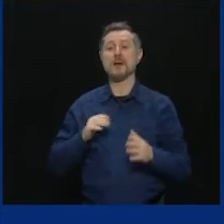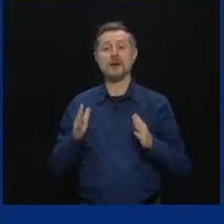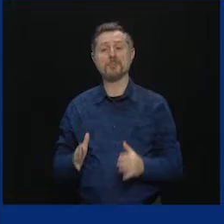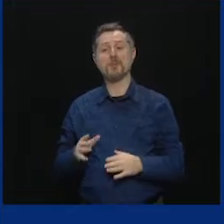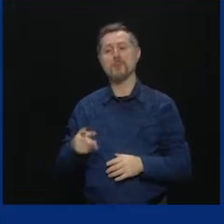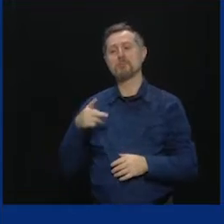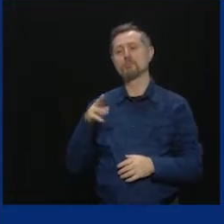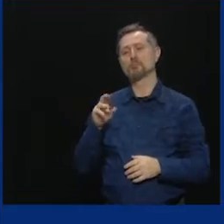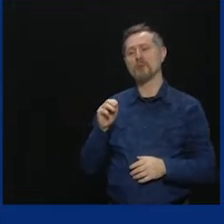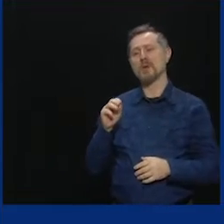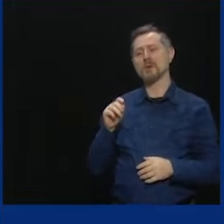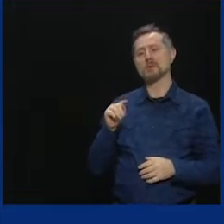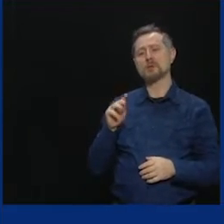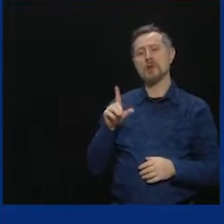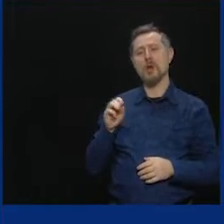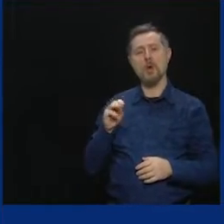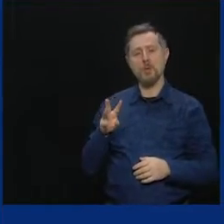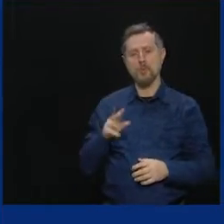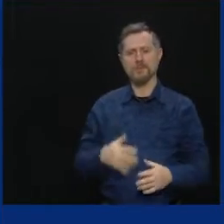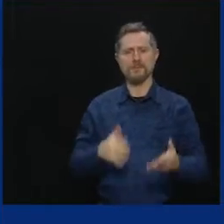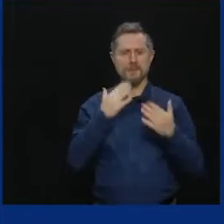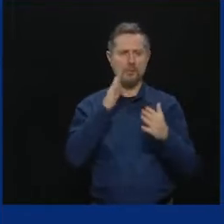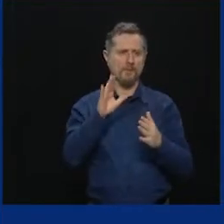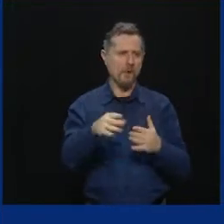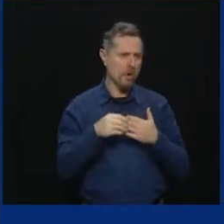leadership. Gary, thank you for your leadership.